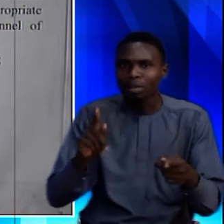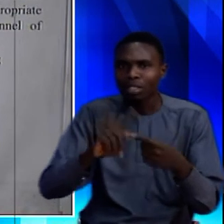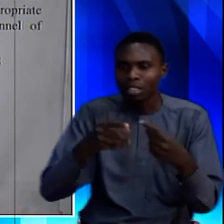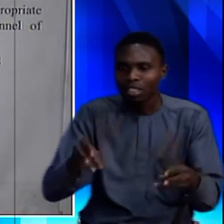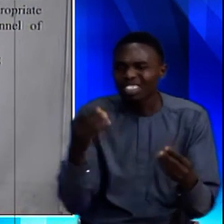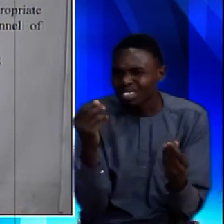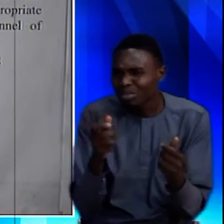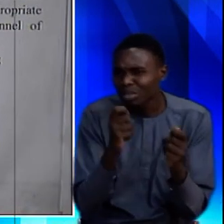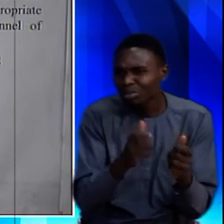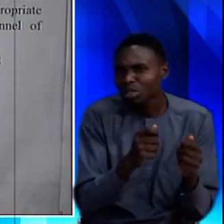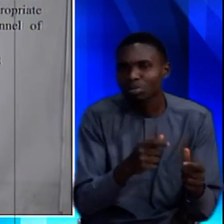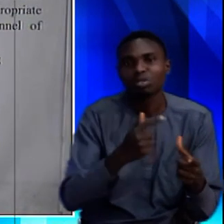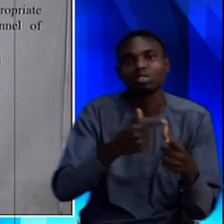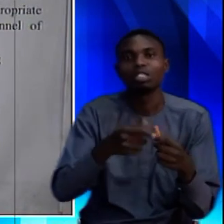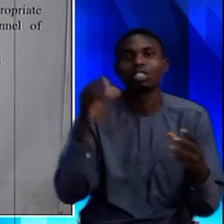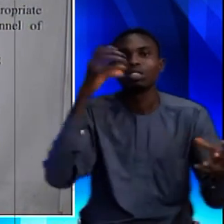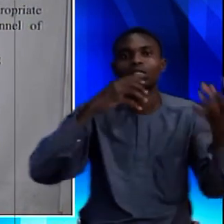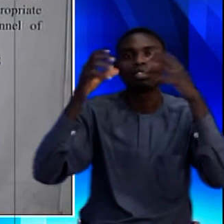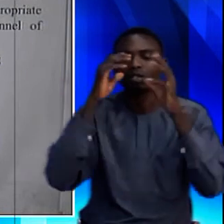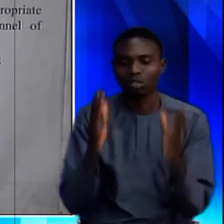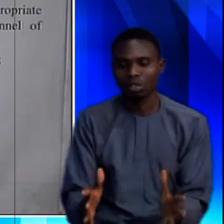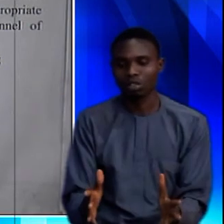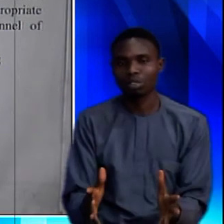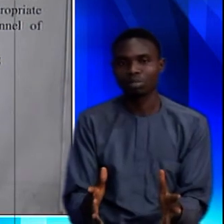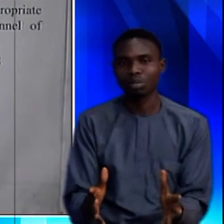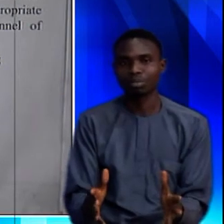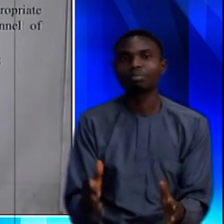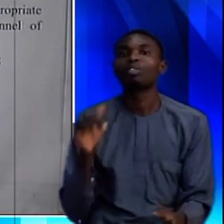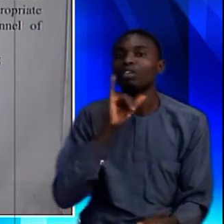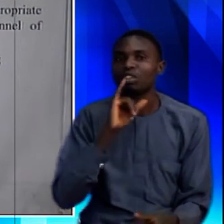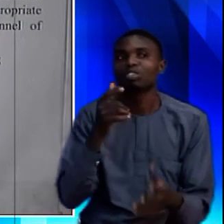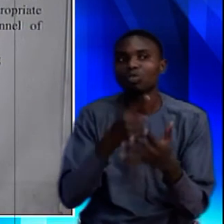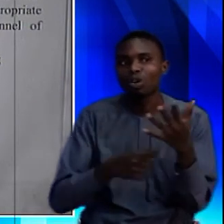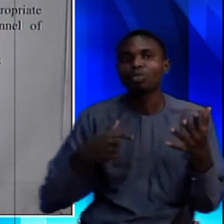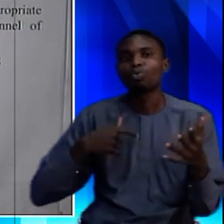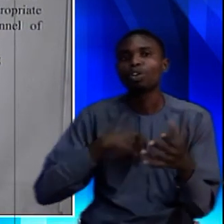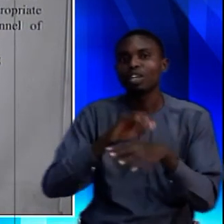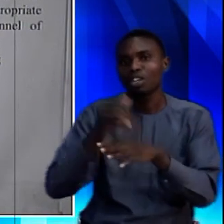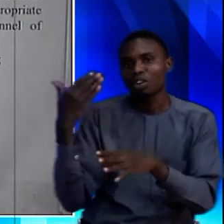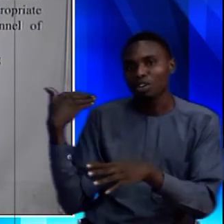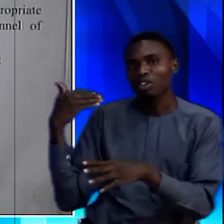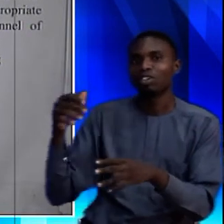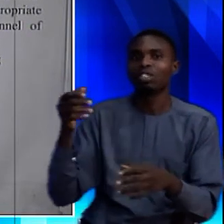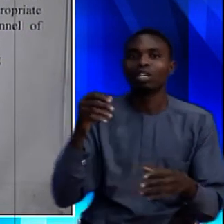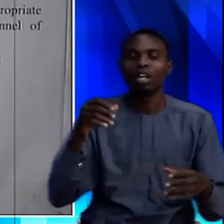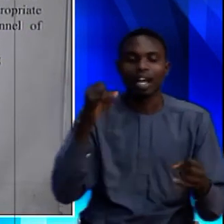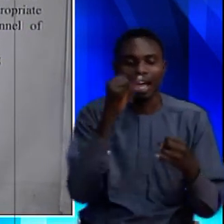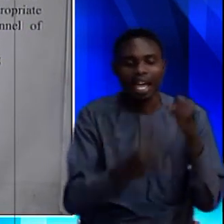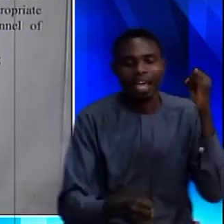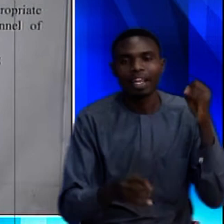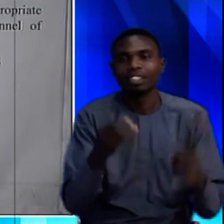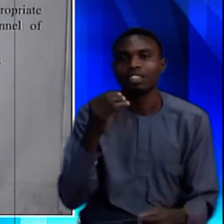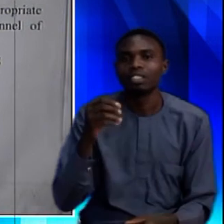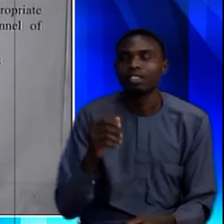now get to the final consumer. The final consumer, that's what they call the end users. Now, we'll take them one after the other. Who